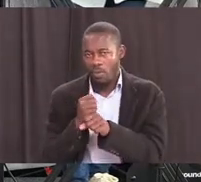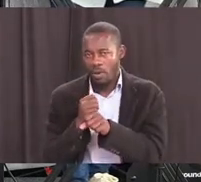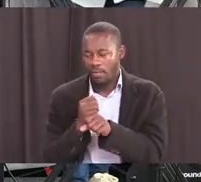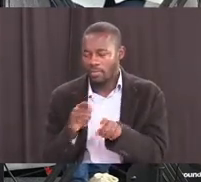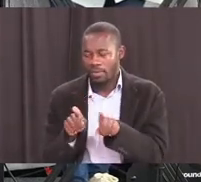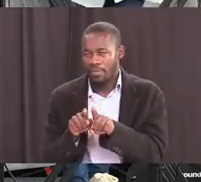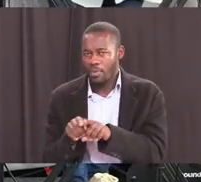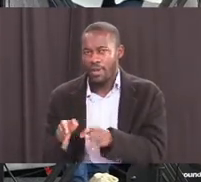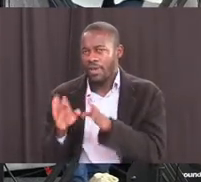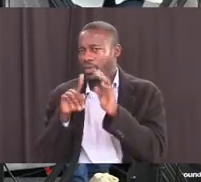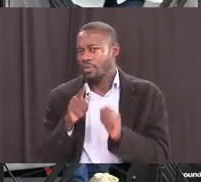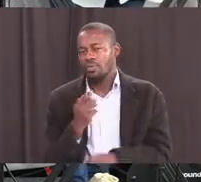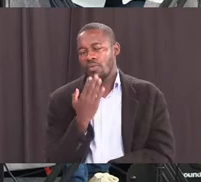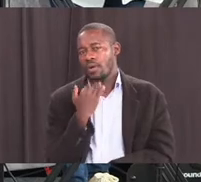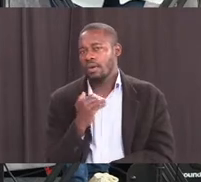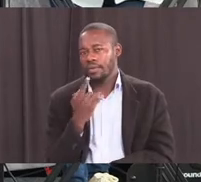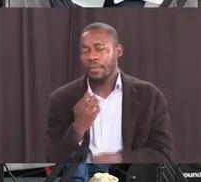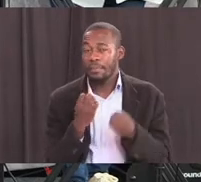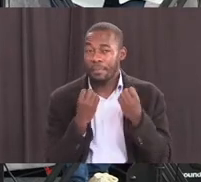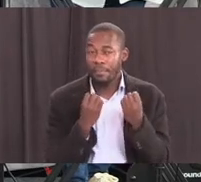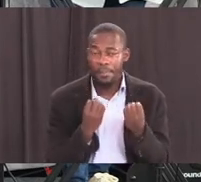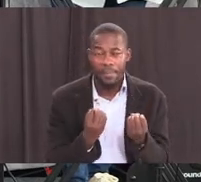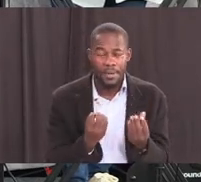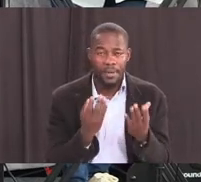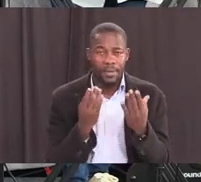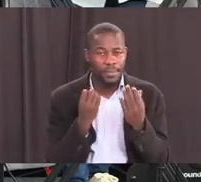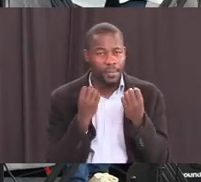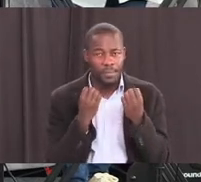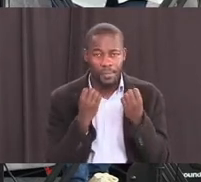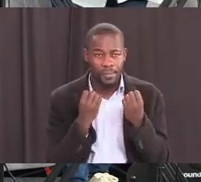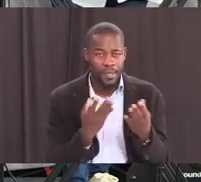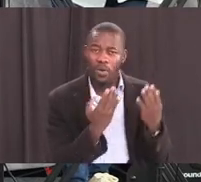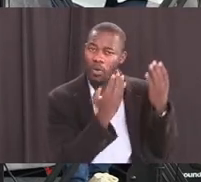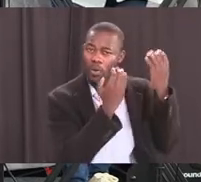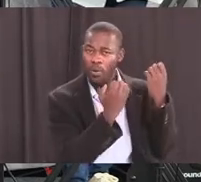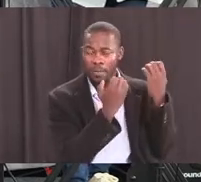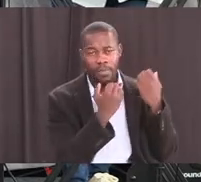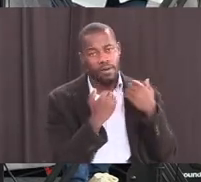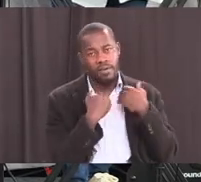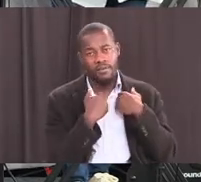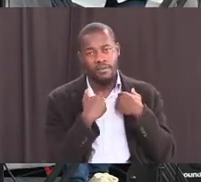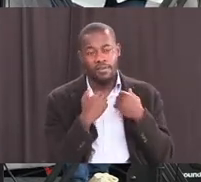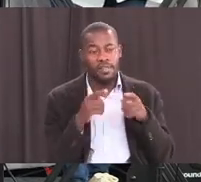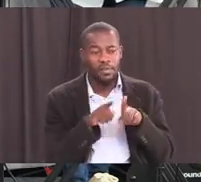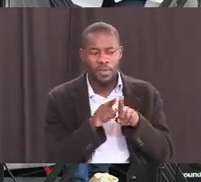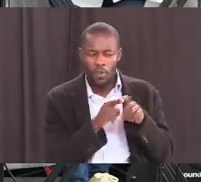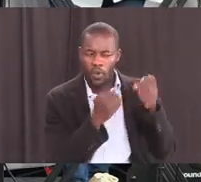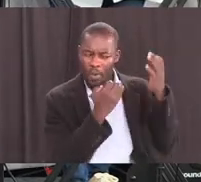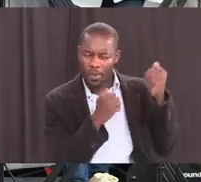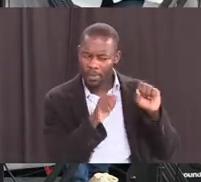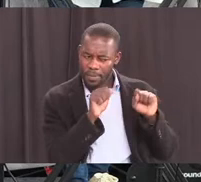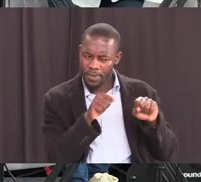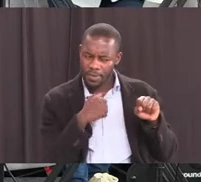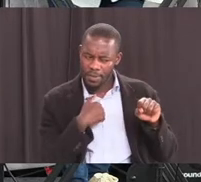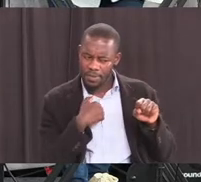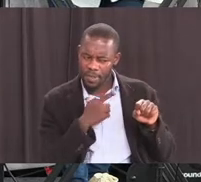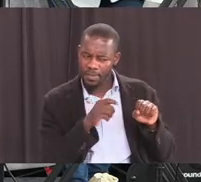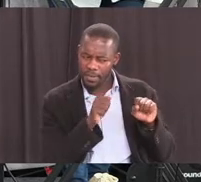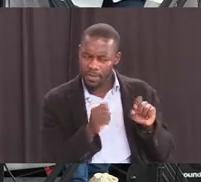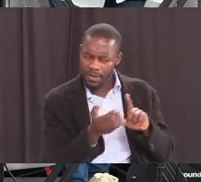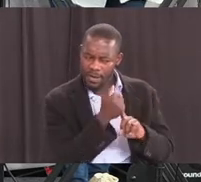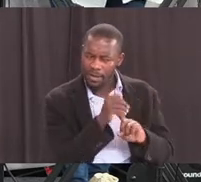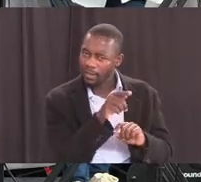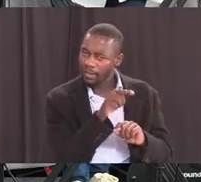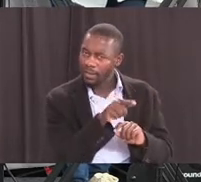And maybe you're here and there's something that you hope for and it didn't work out. And actually, if you're honest,